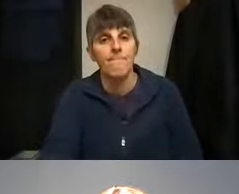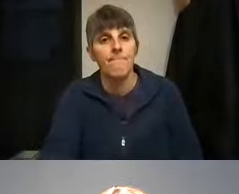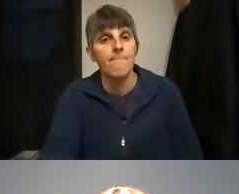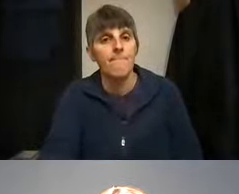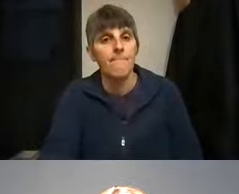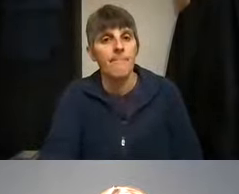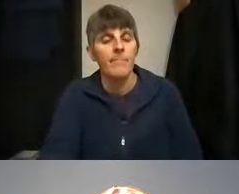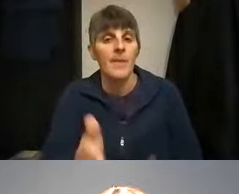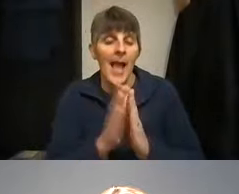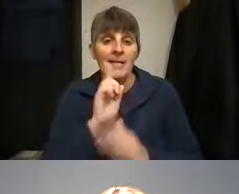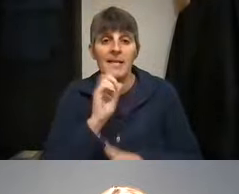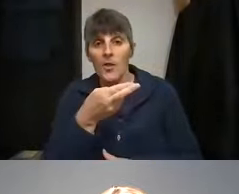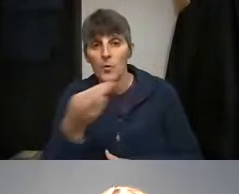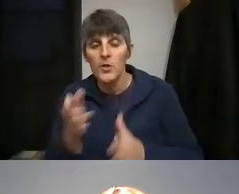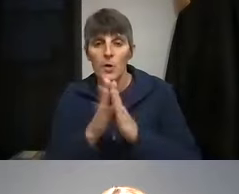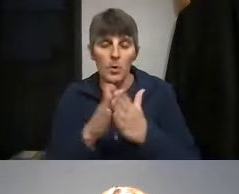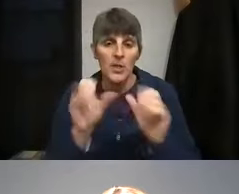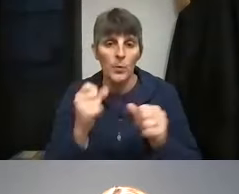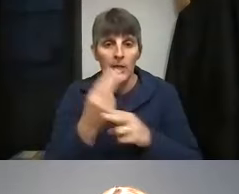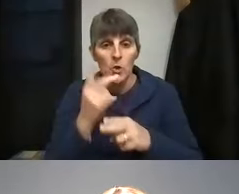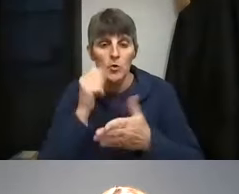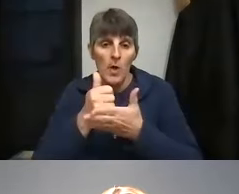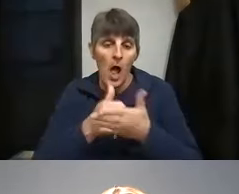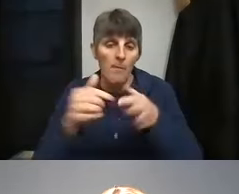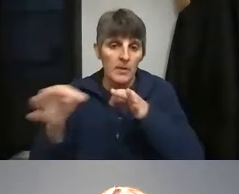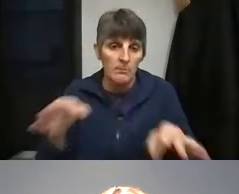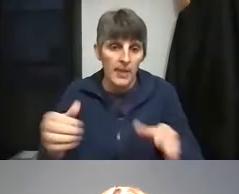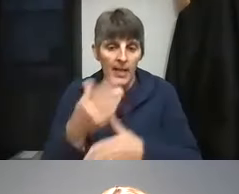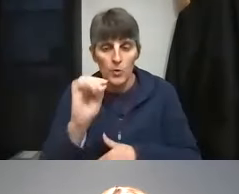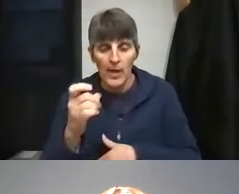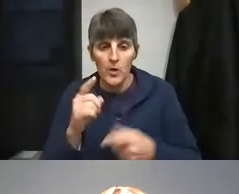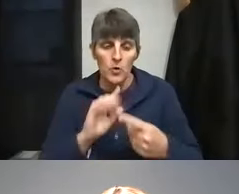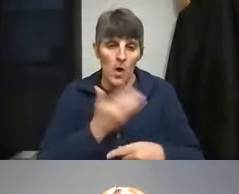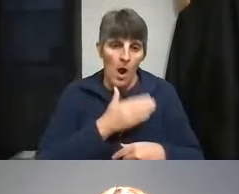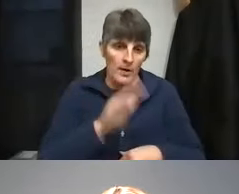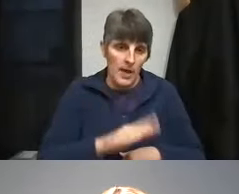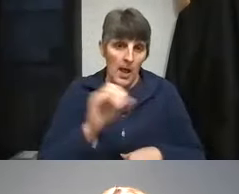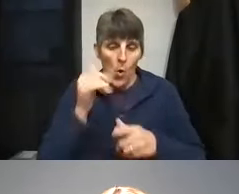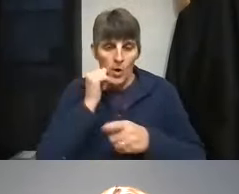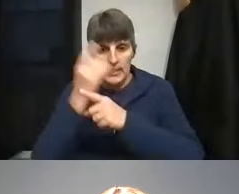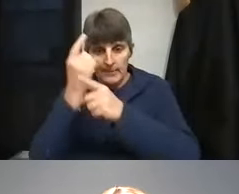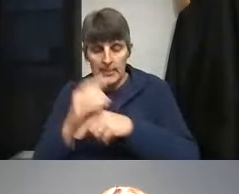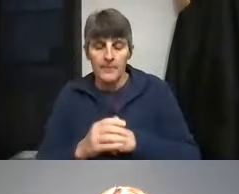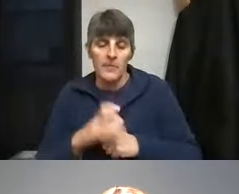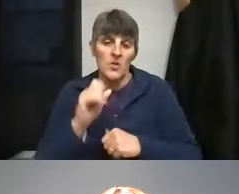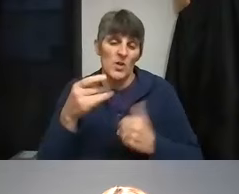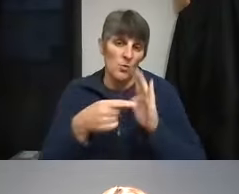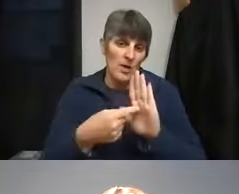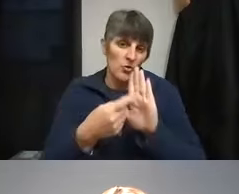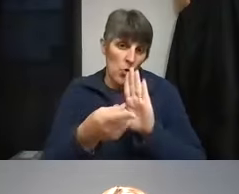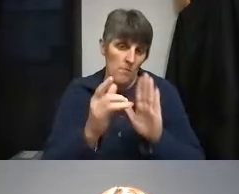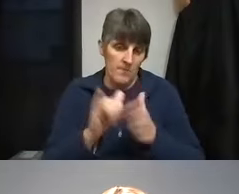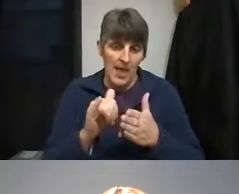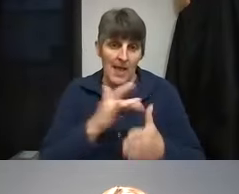there resources, books that we could use to help explain a new diagnosis to our child or their siblings? So I just wanted to showcase that. Feel